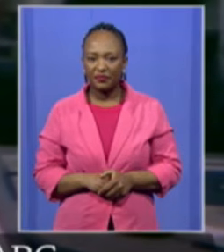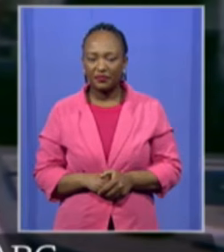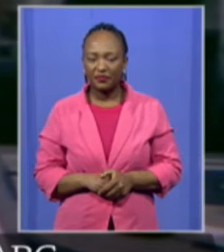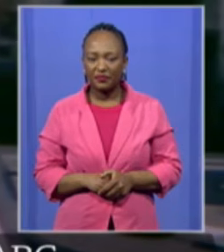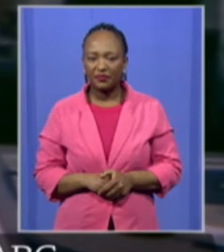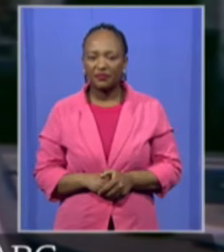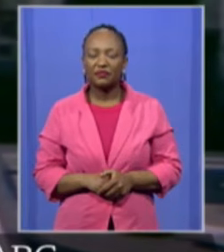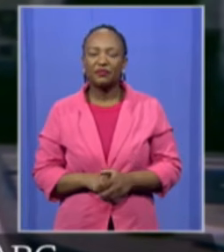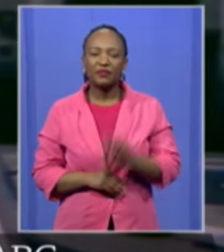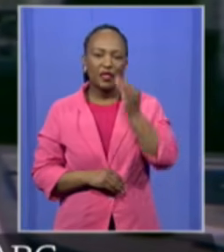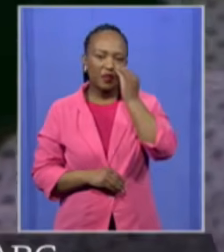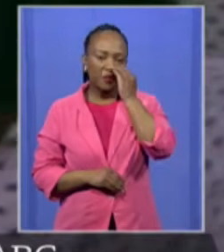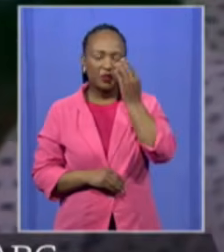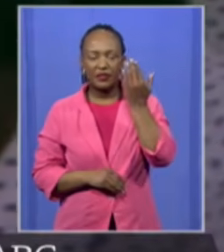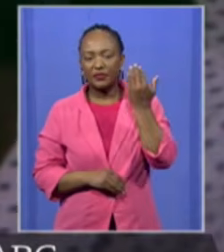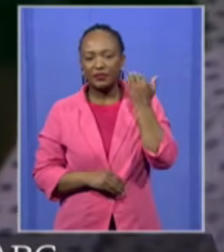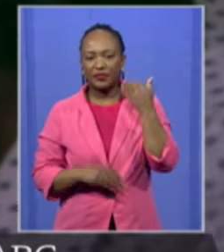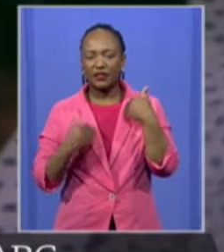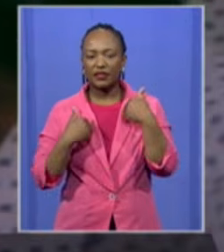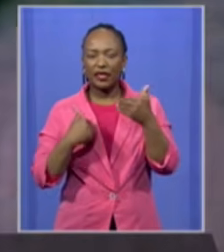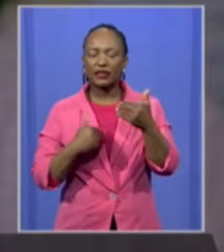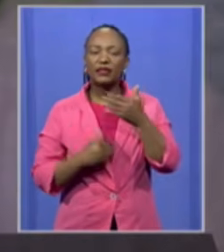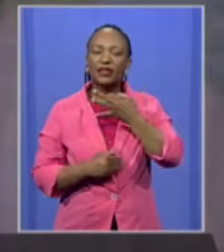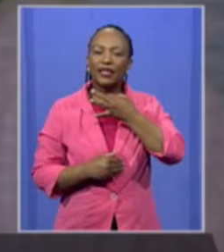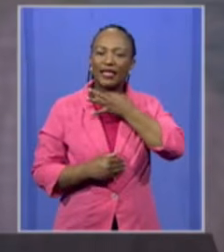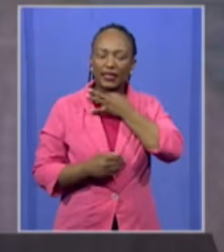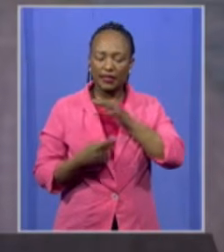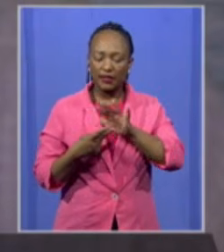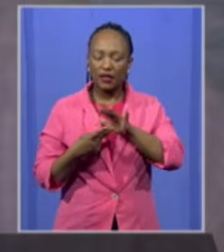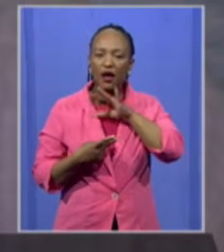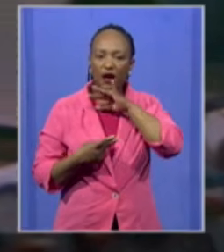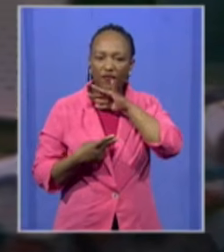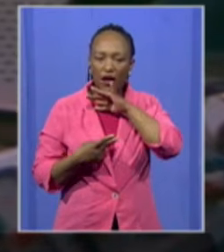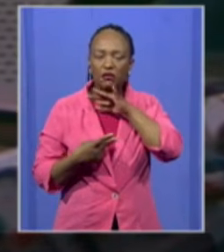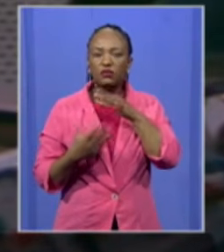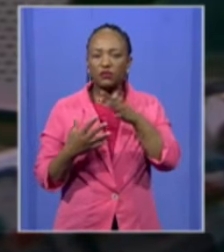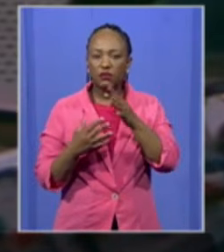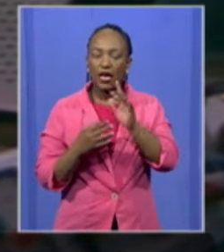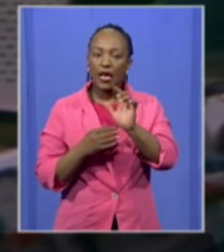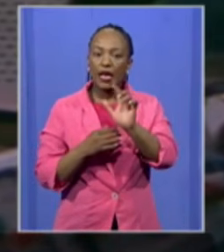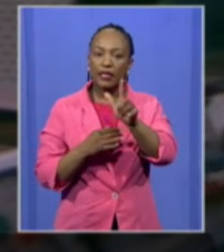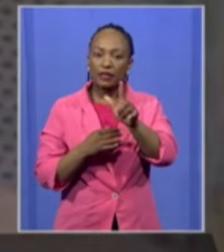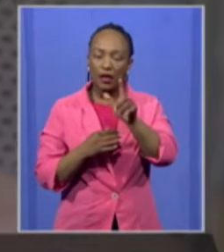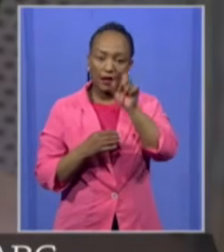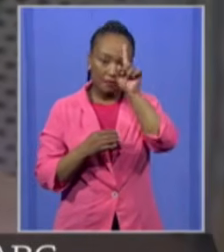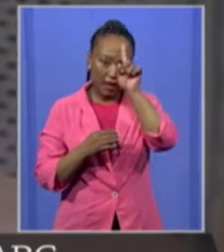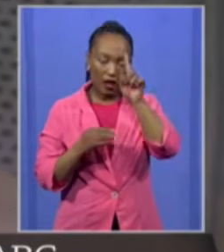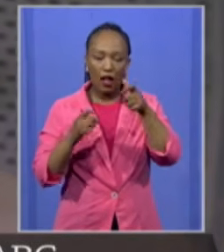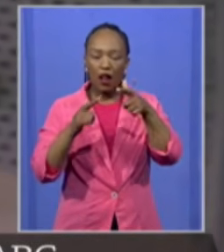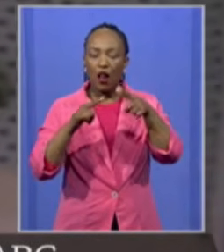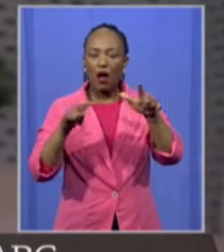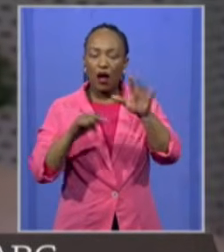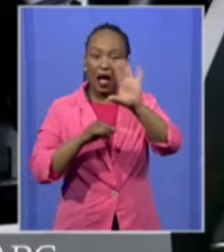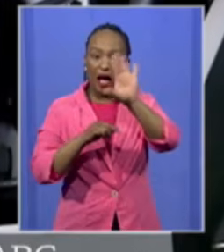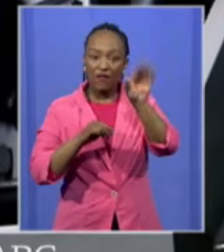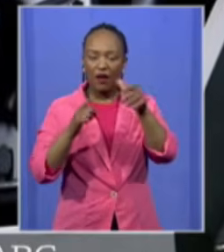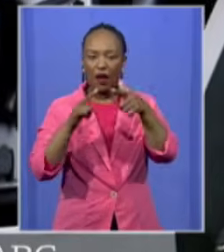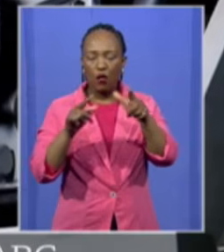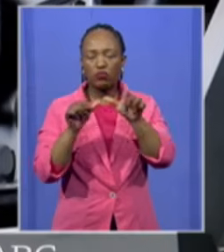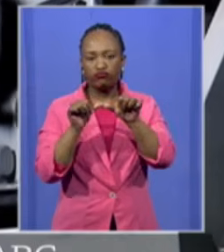ditaba SABC le ha e qadile ka puo ya Senyesemane le Afrikaans ho bile le diphetoho moo dipuo tsa batho ba batsho di ileng tsa qala ho sebediswa.